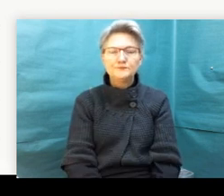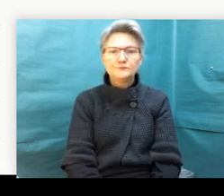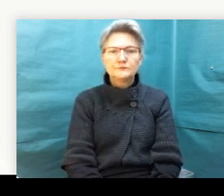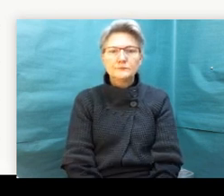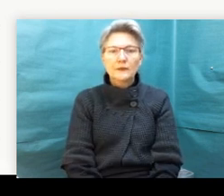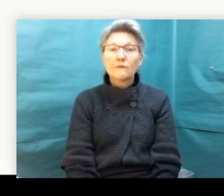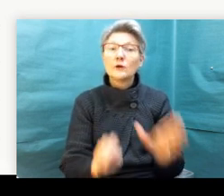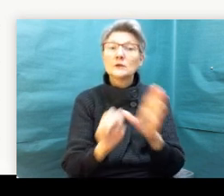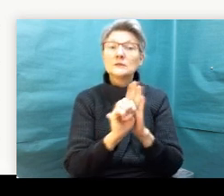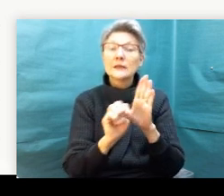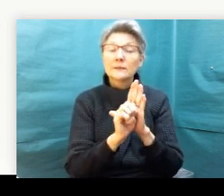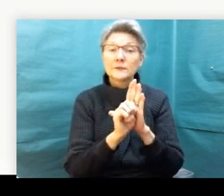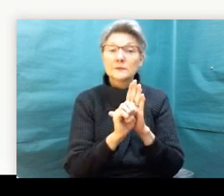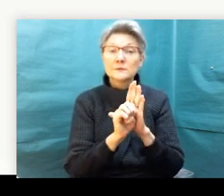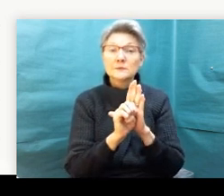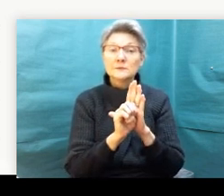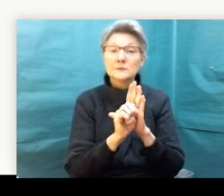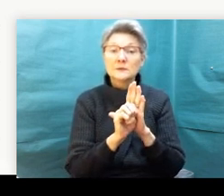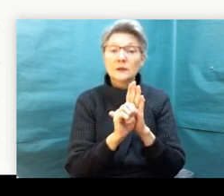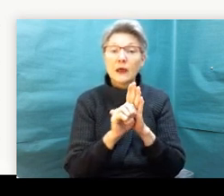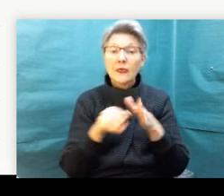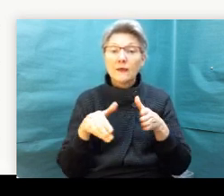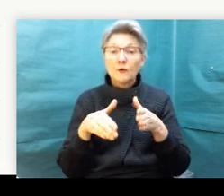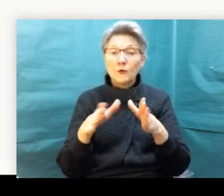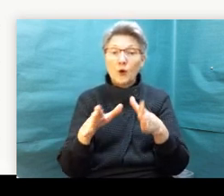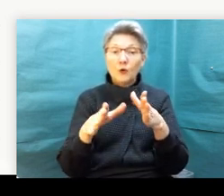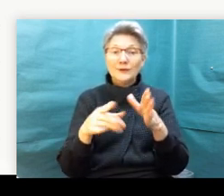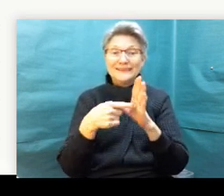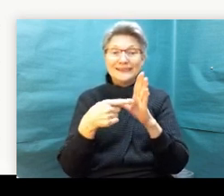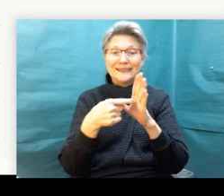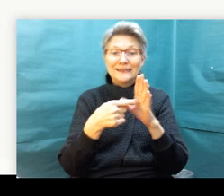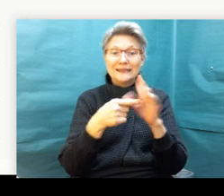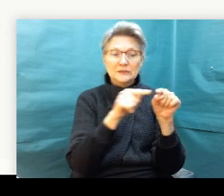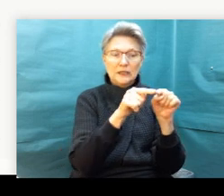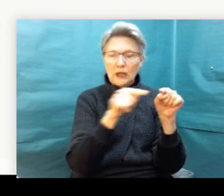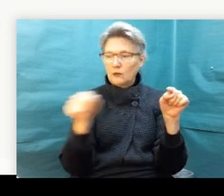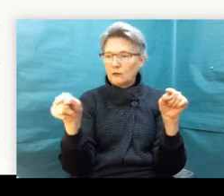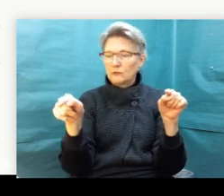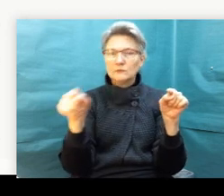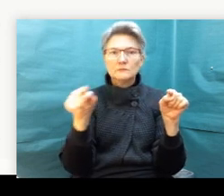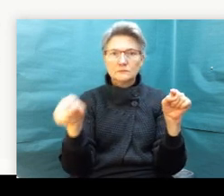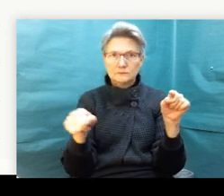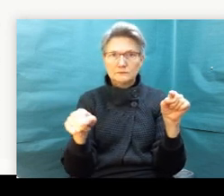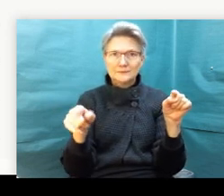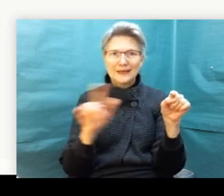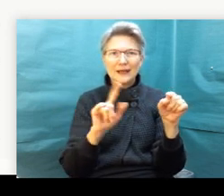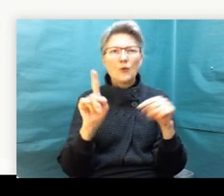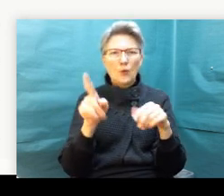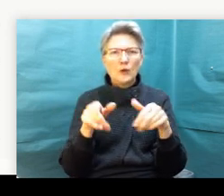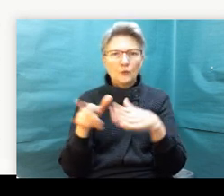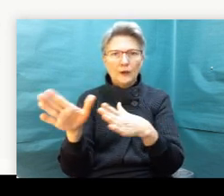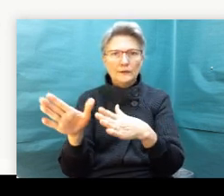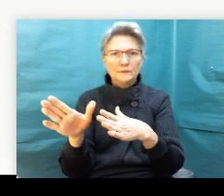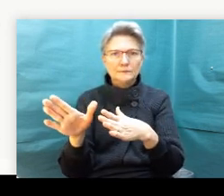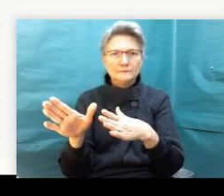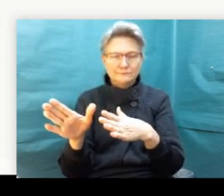An example here is this road sign because there's an arrow there, right? So it's kind of like a ray there.